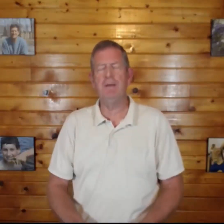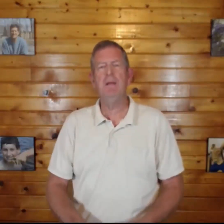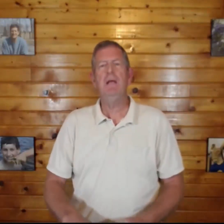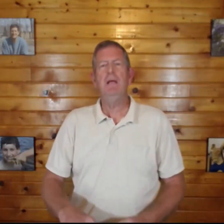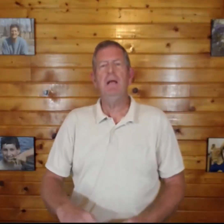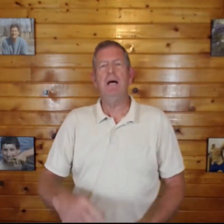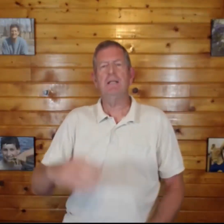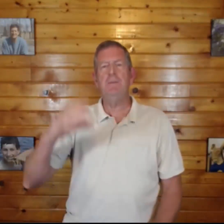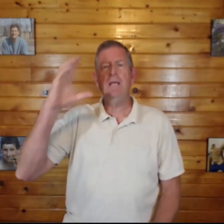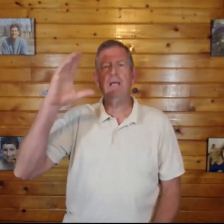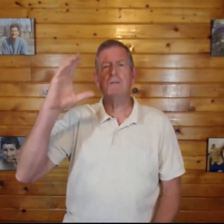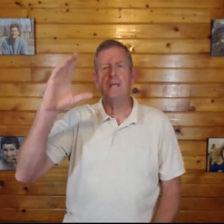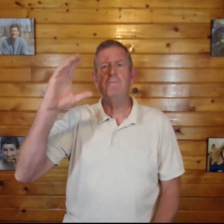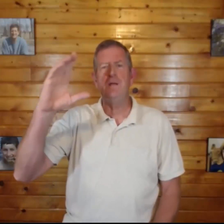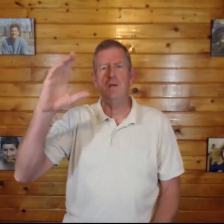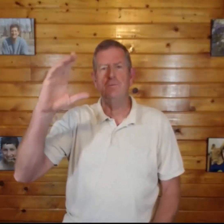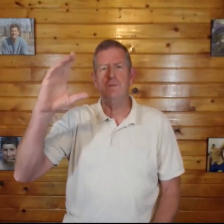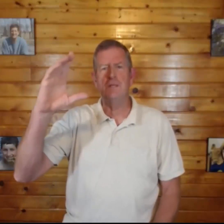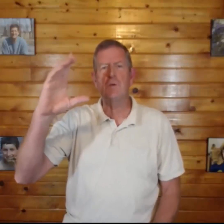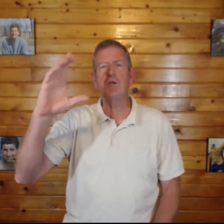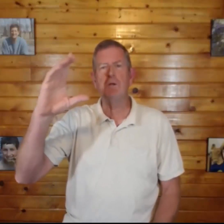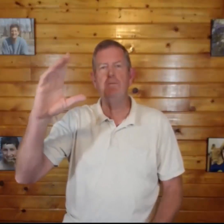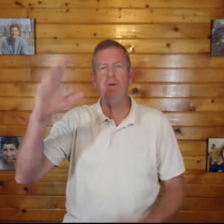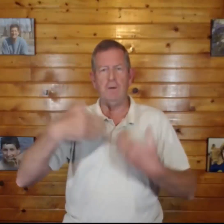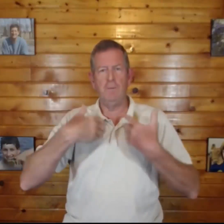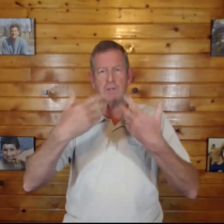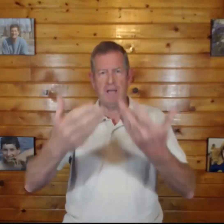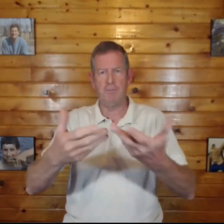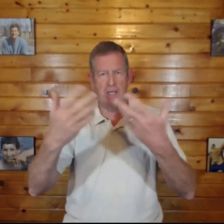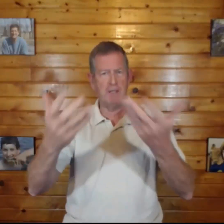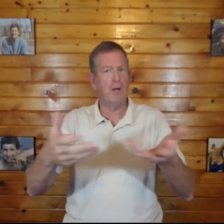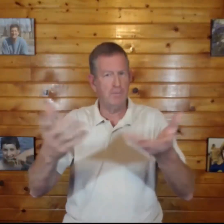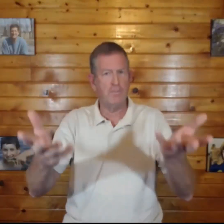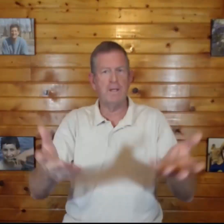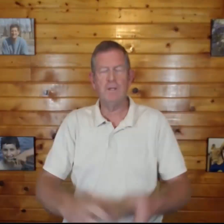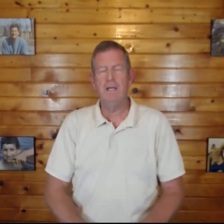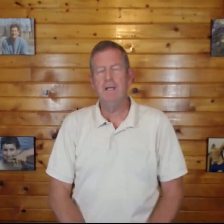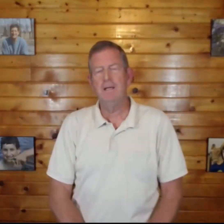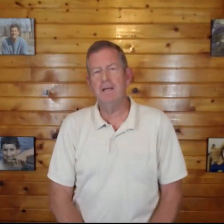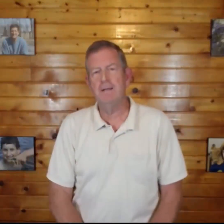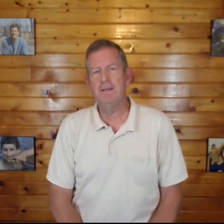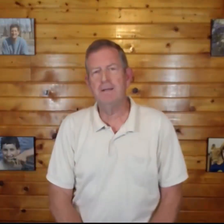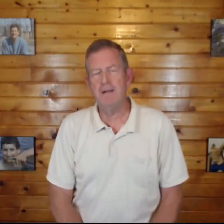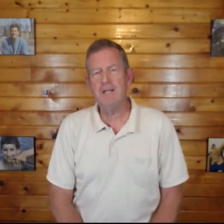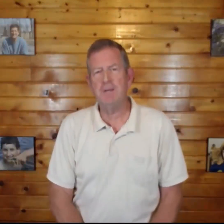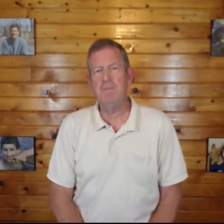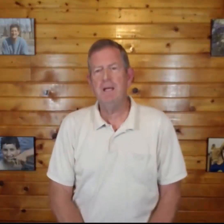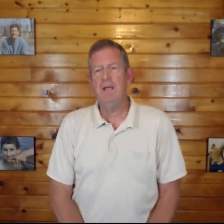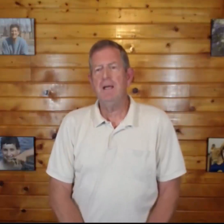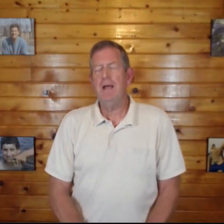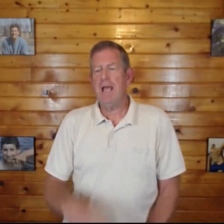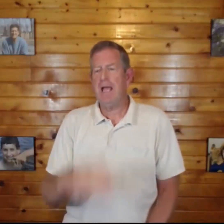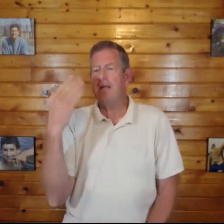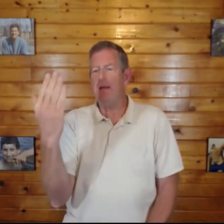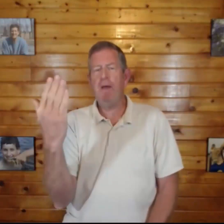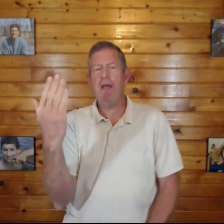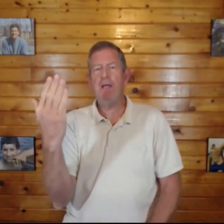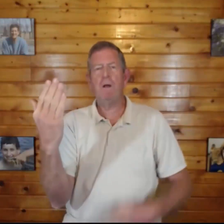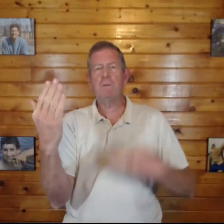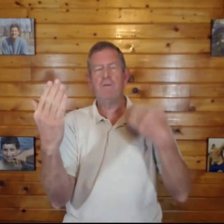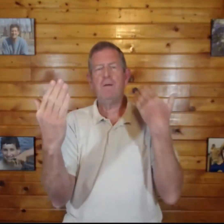should say, at the beginning, there's that video, the instructional video in which I present all in French, the lesson.